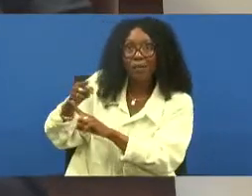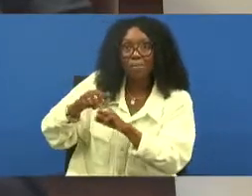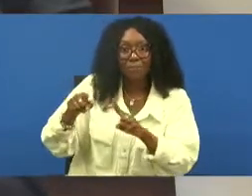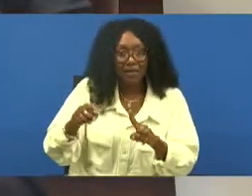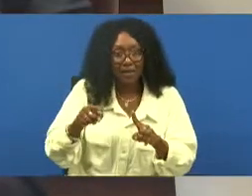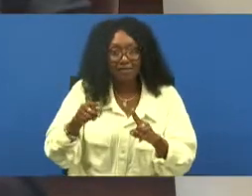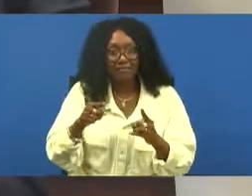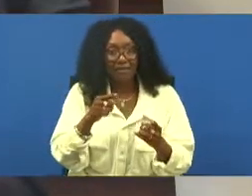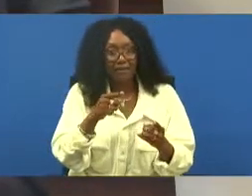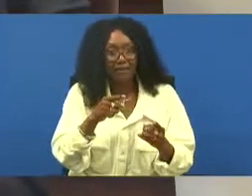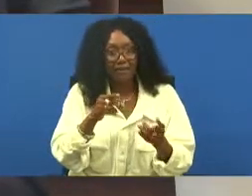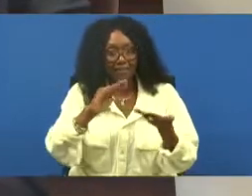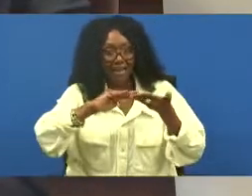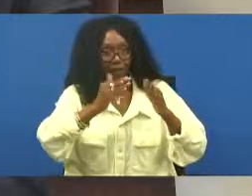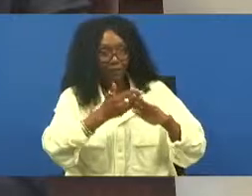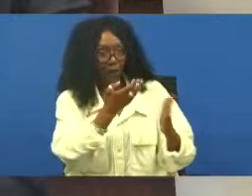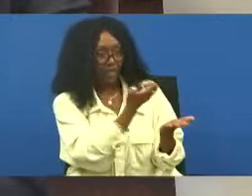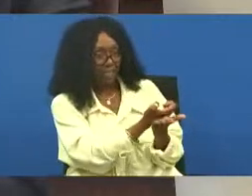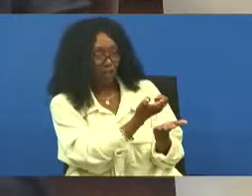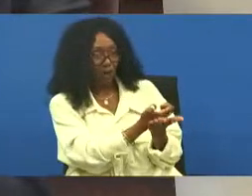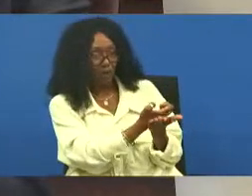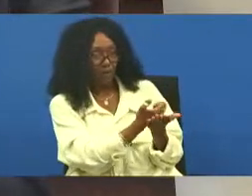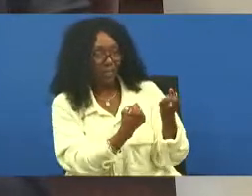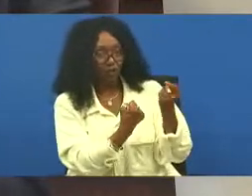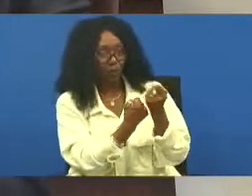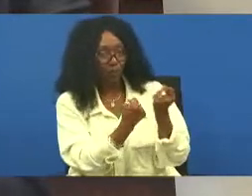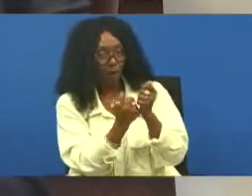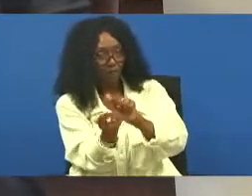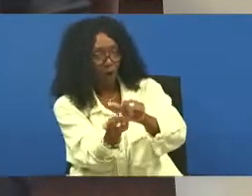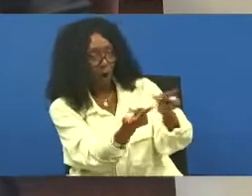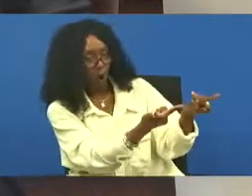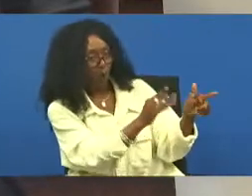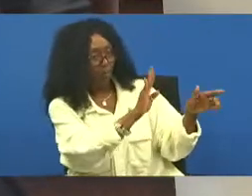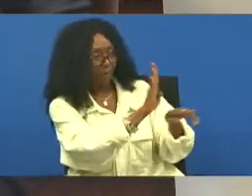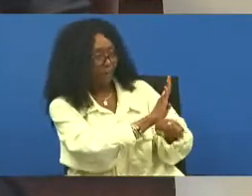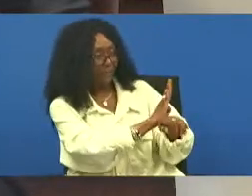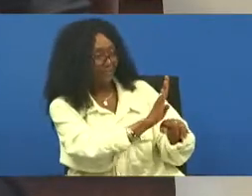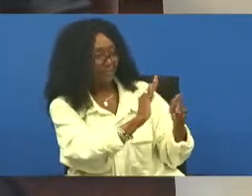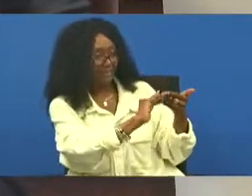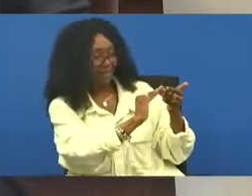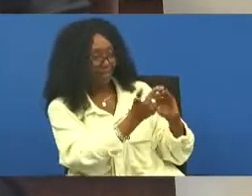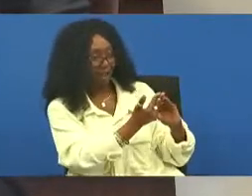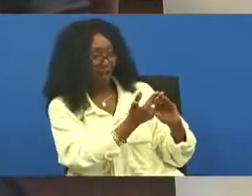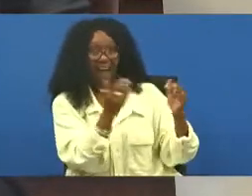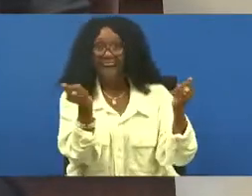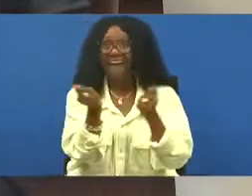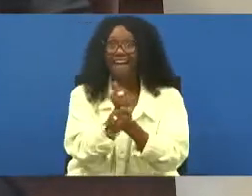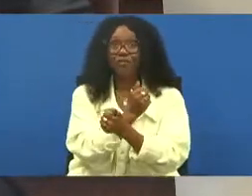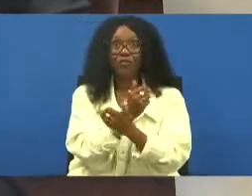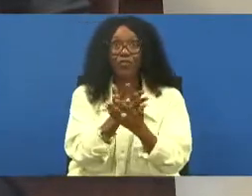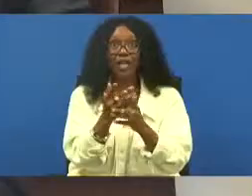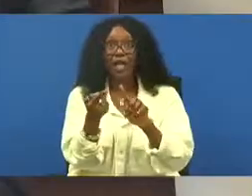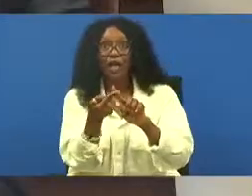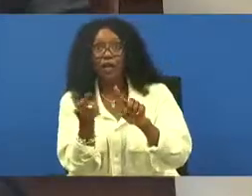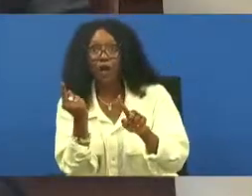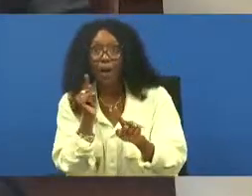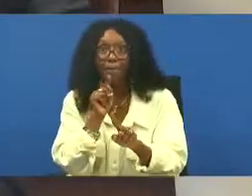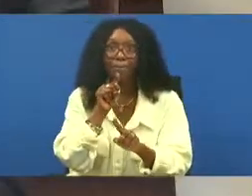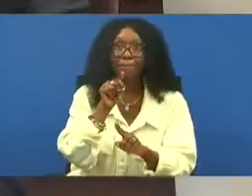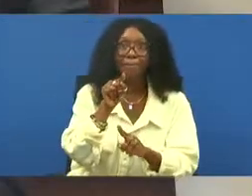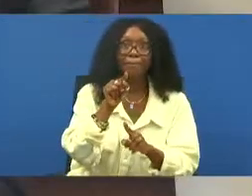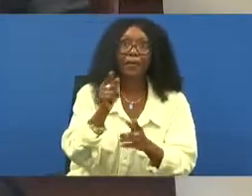economy and support for all the businesses and everything downtown. All of that stuff comes back to you in